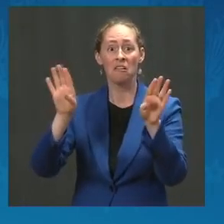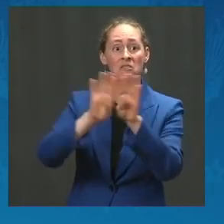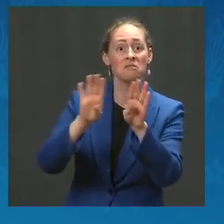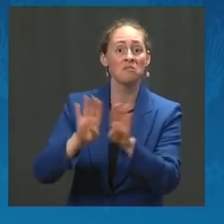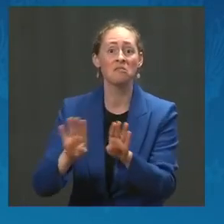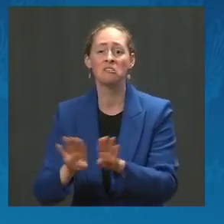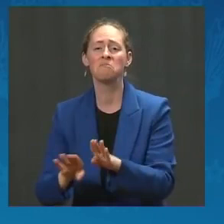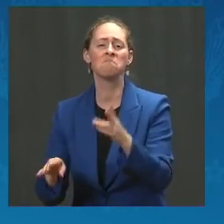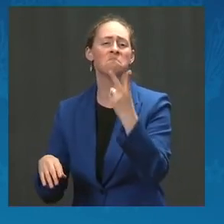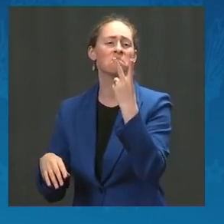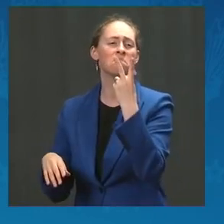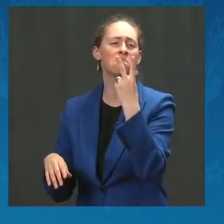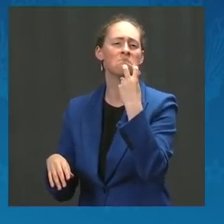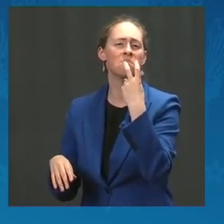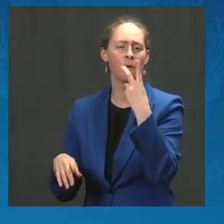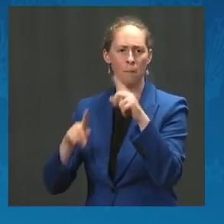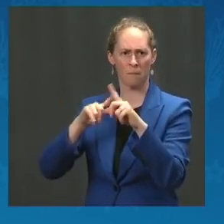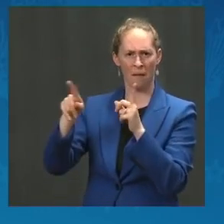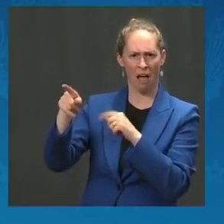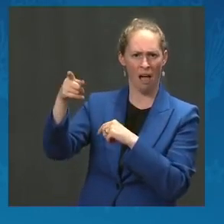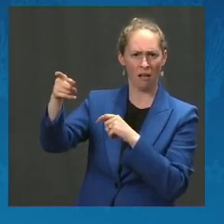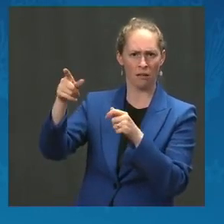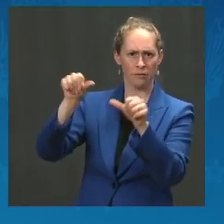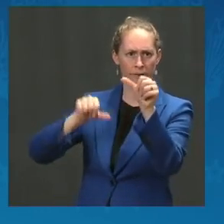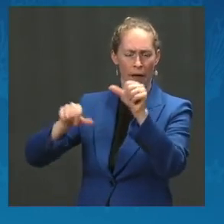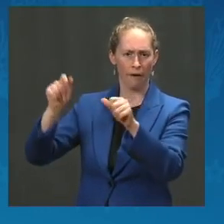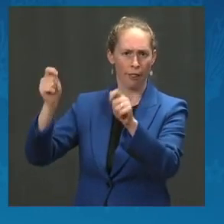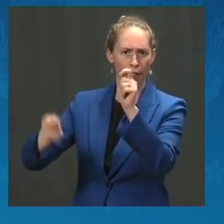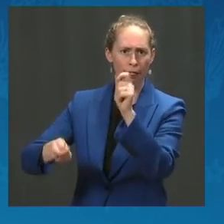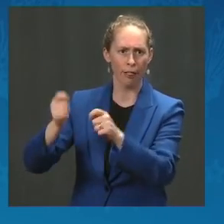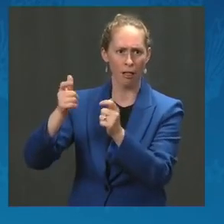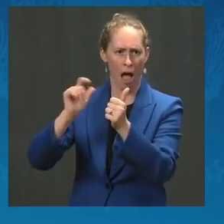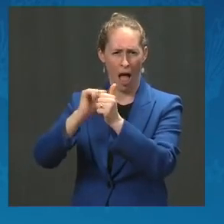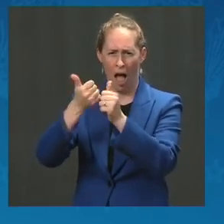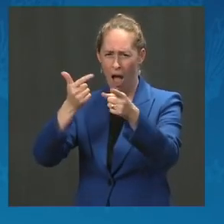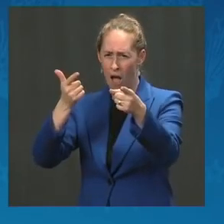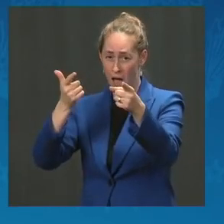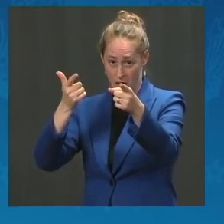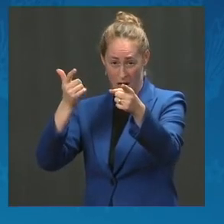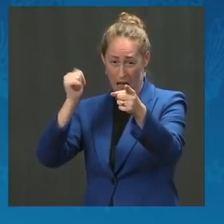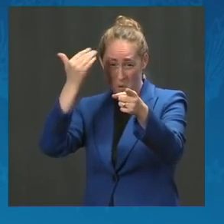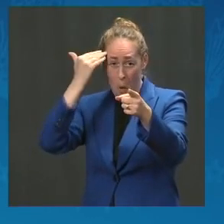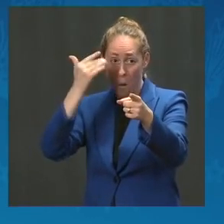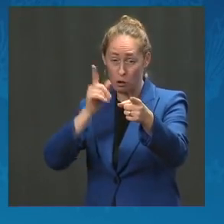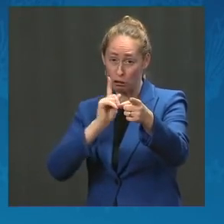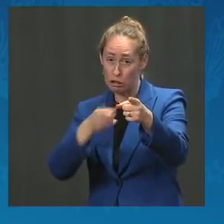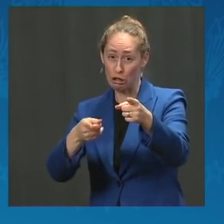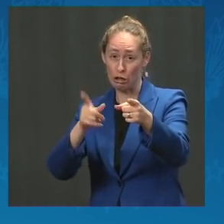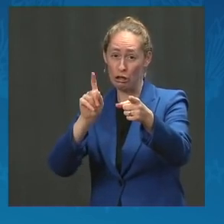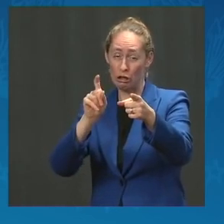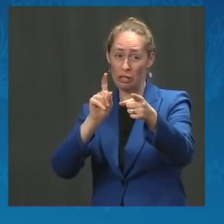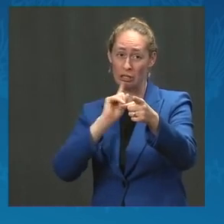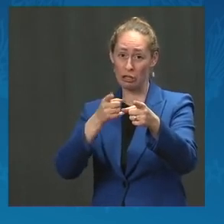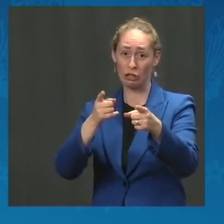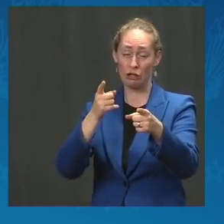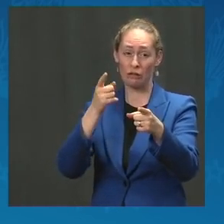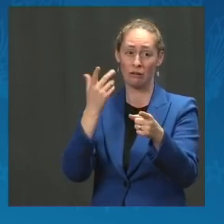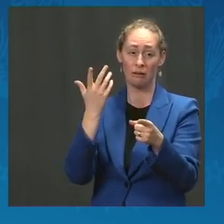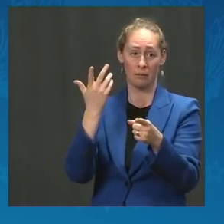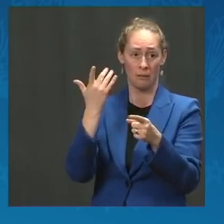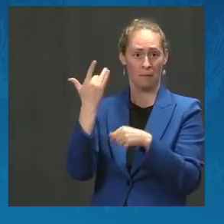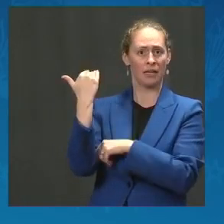confident in that? We heard you say weeks ago that the virus was on the run, but Dr. Fauci has also indicated that we are headed in the wrong